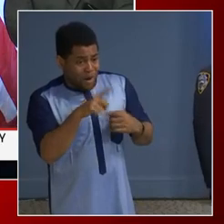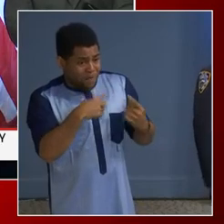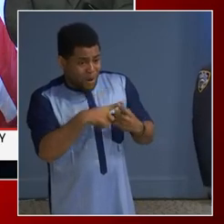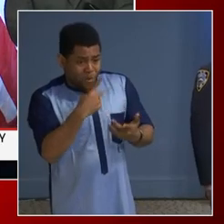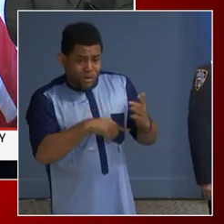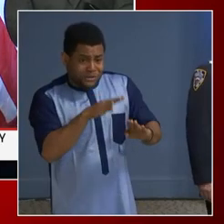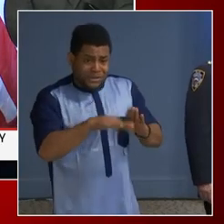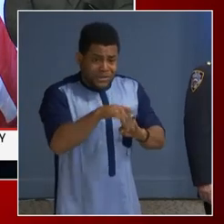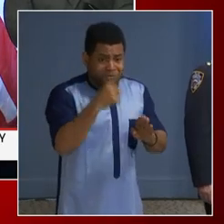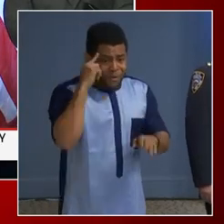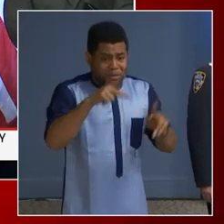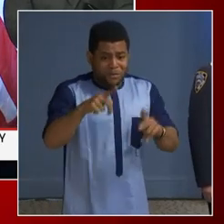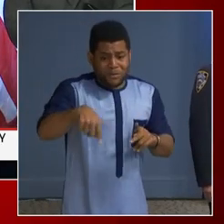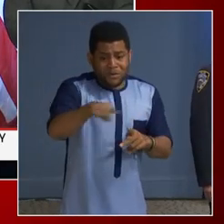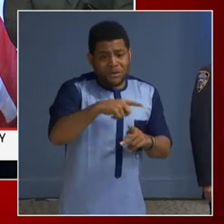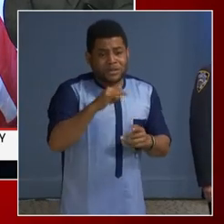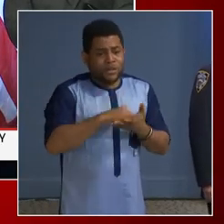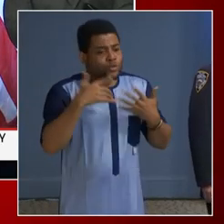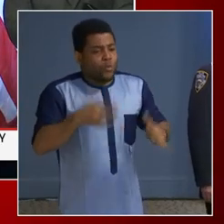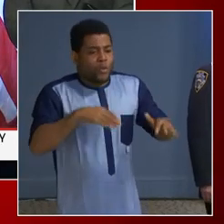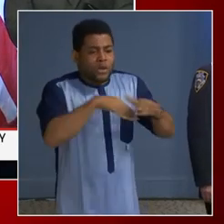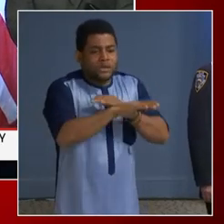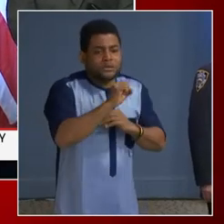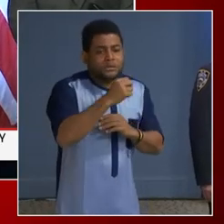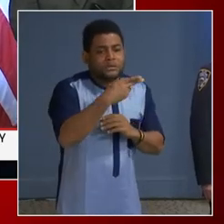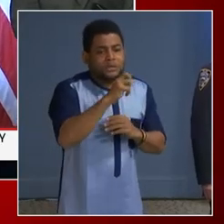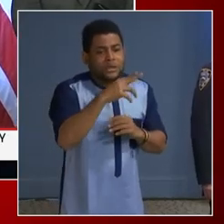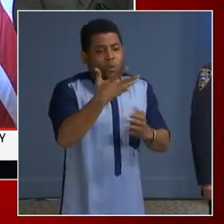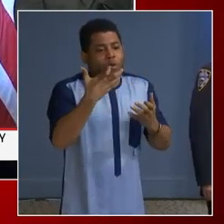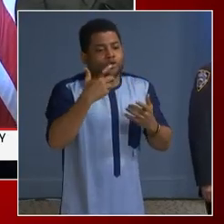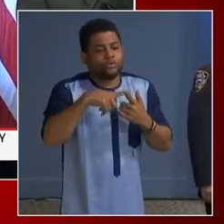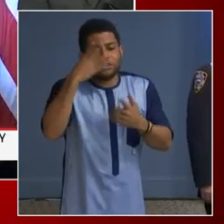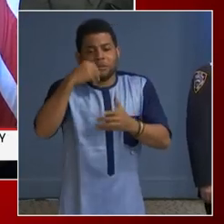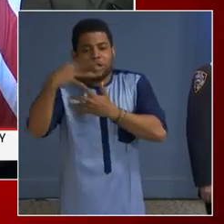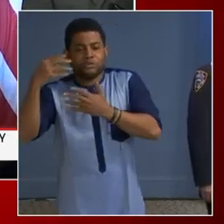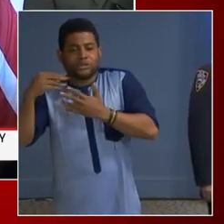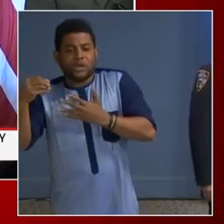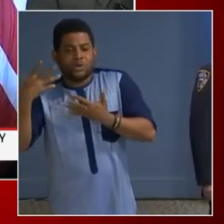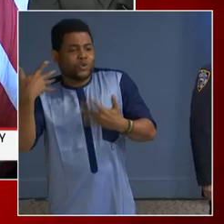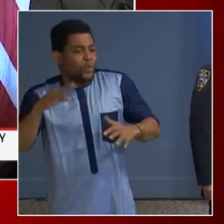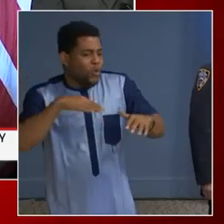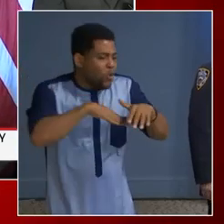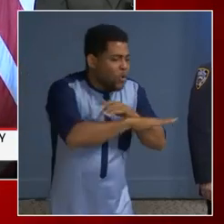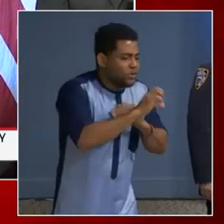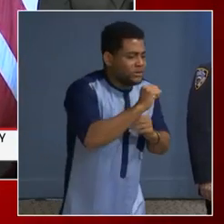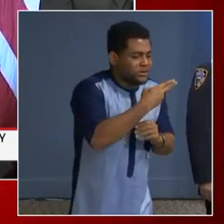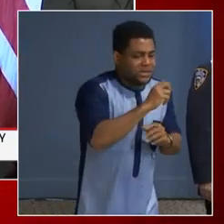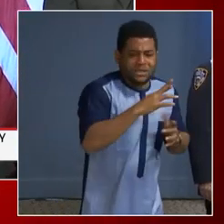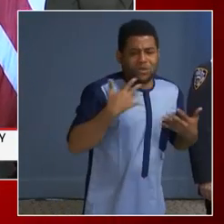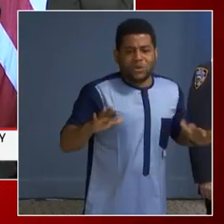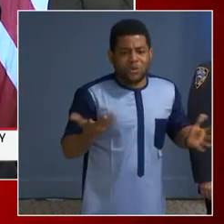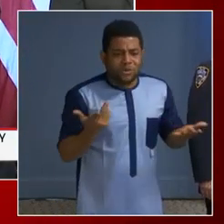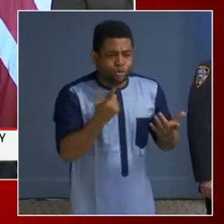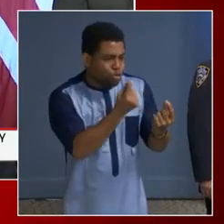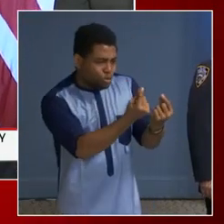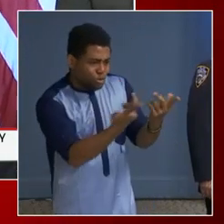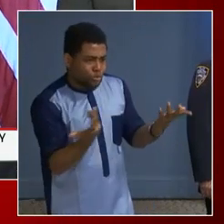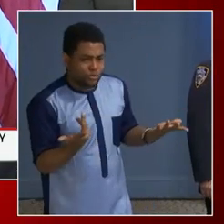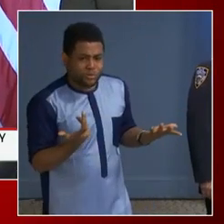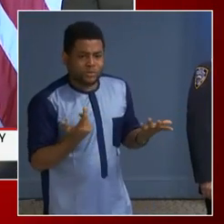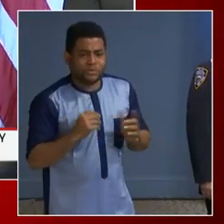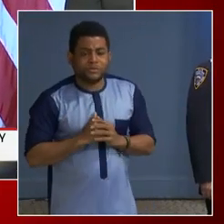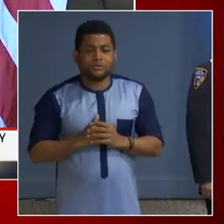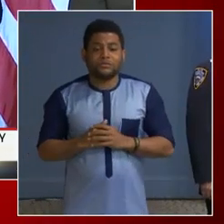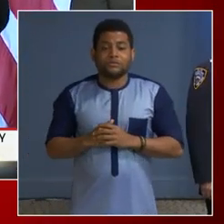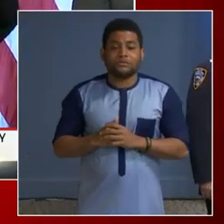who will continue to sleep on the streets because they don't go into a shelter? Well, the chief is going to deploy like he always